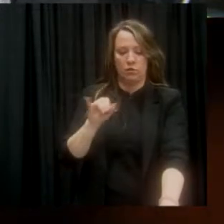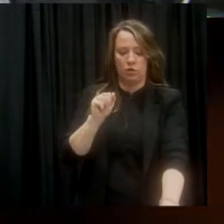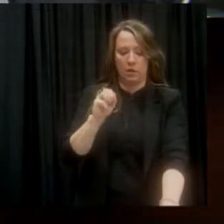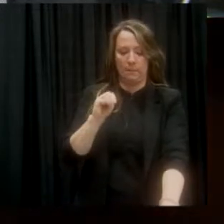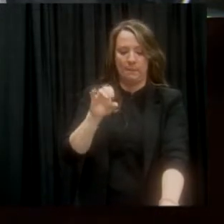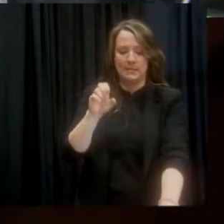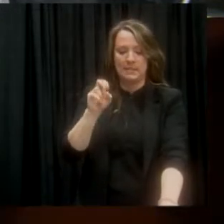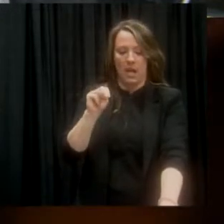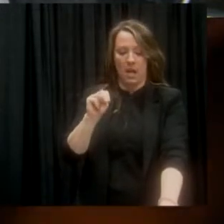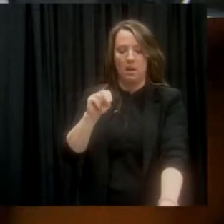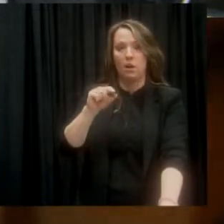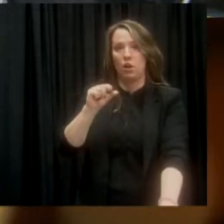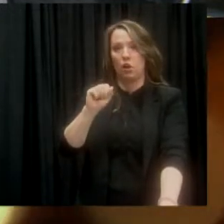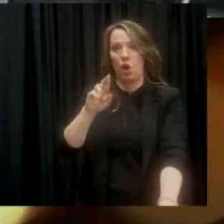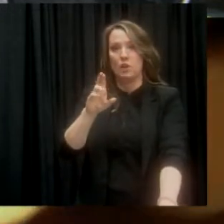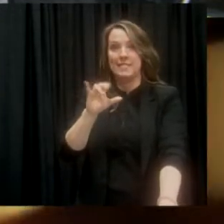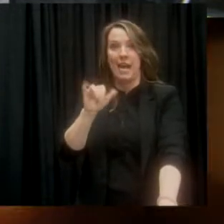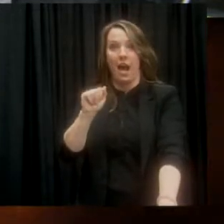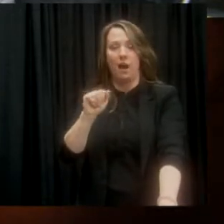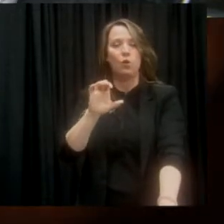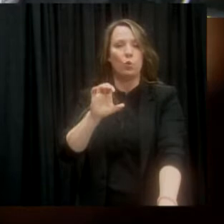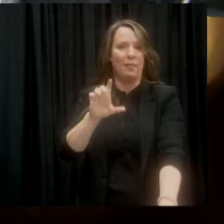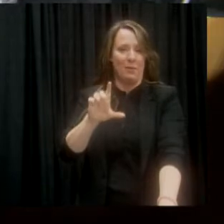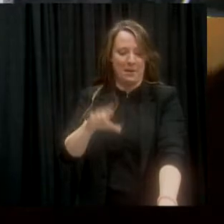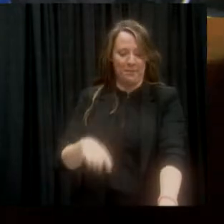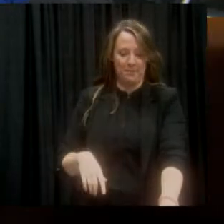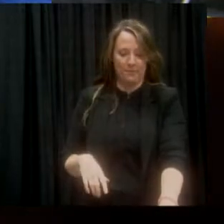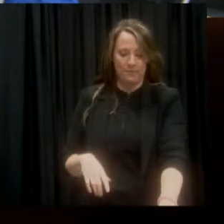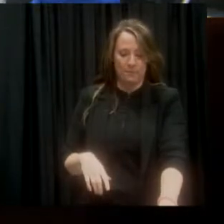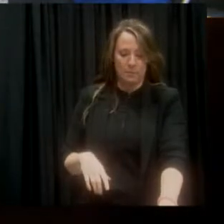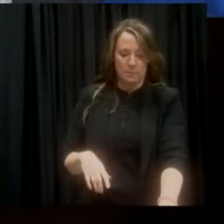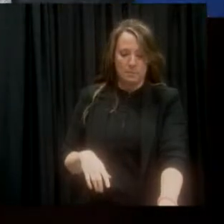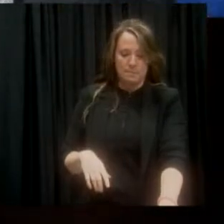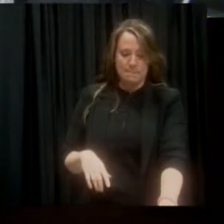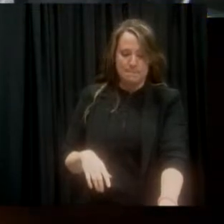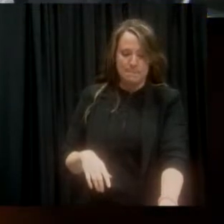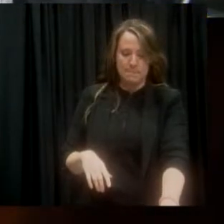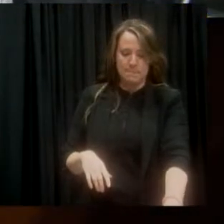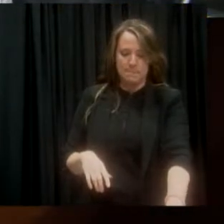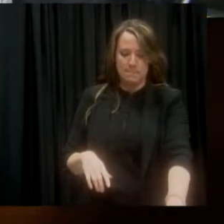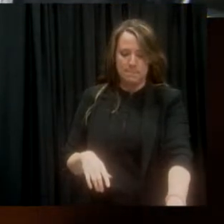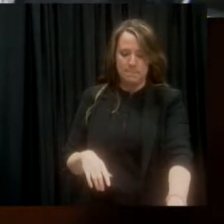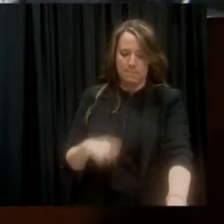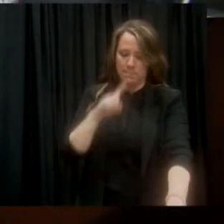Jameson Garcia, cum laude. Aaron Gates is next.